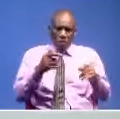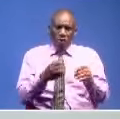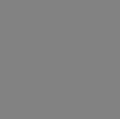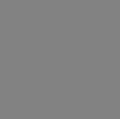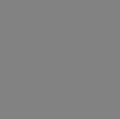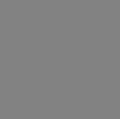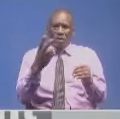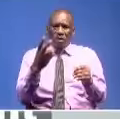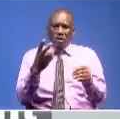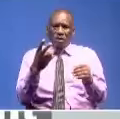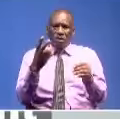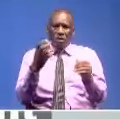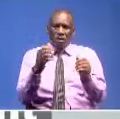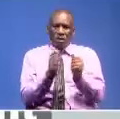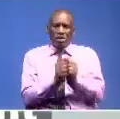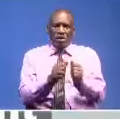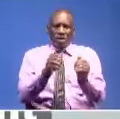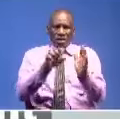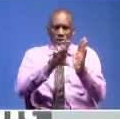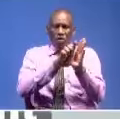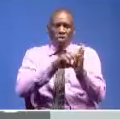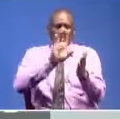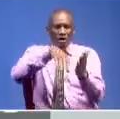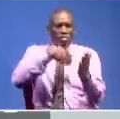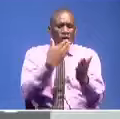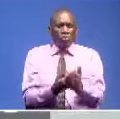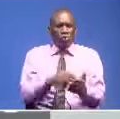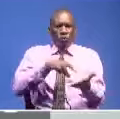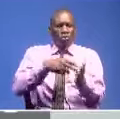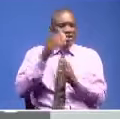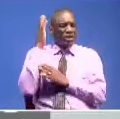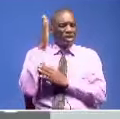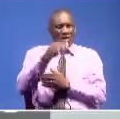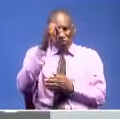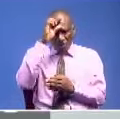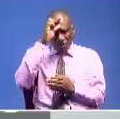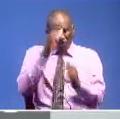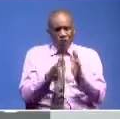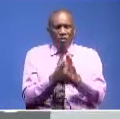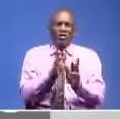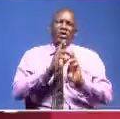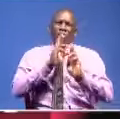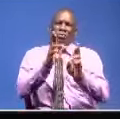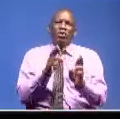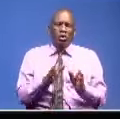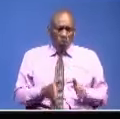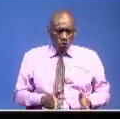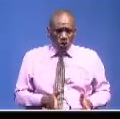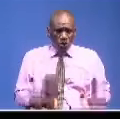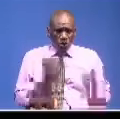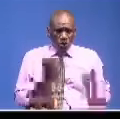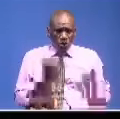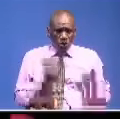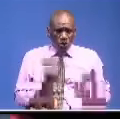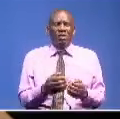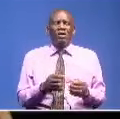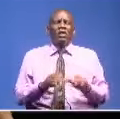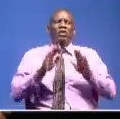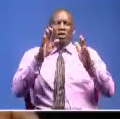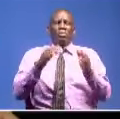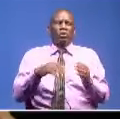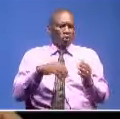Act. Now private firms can propose projects directly to government for quicker responses to infrastructure needs. It's supposed to